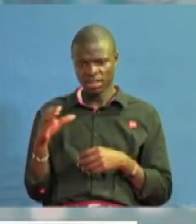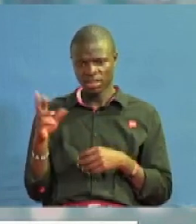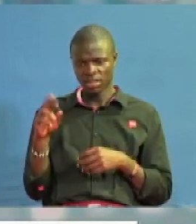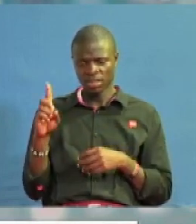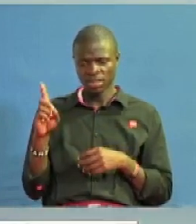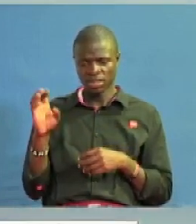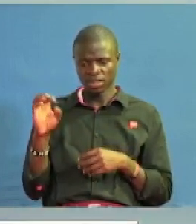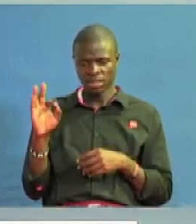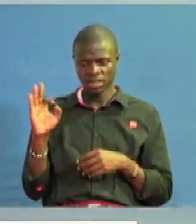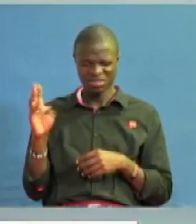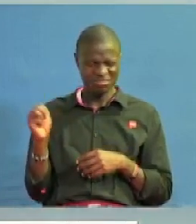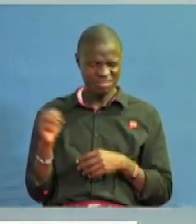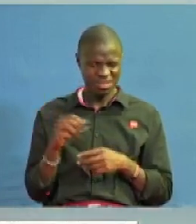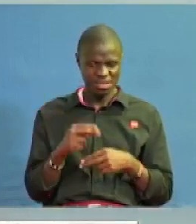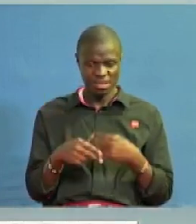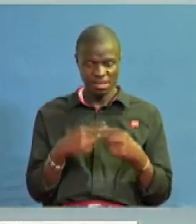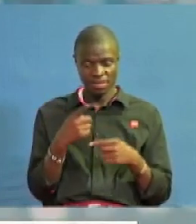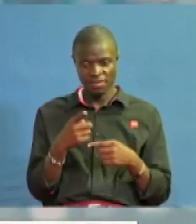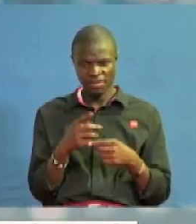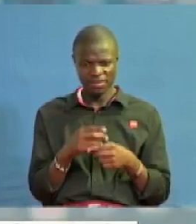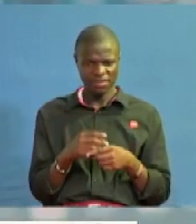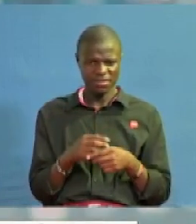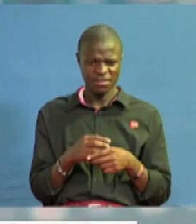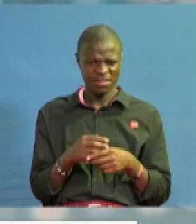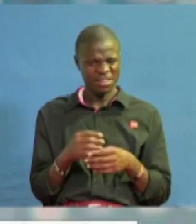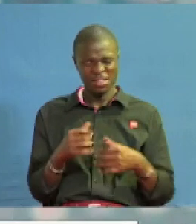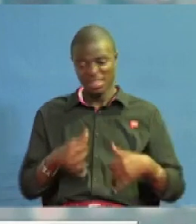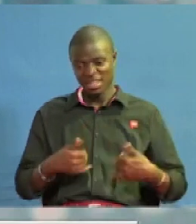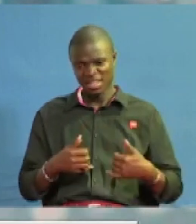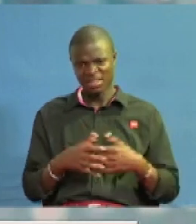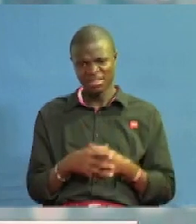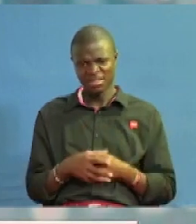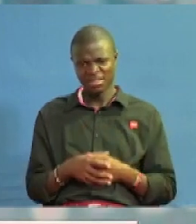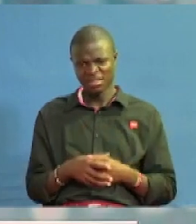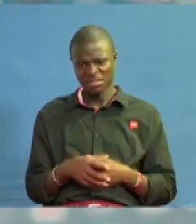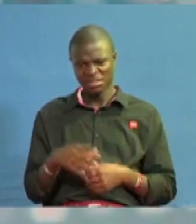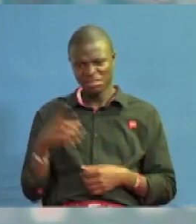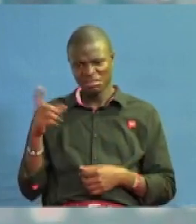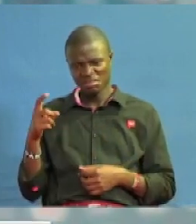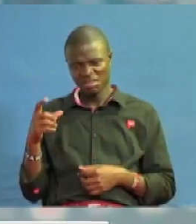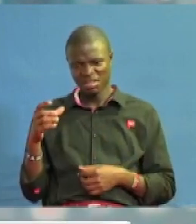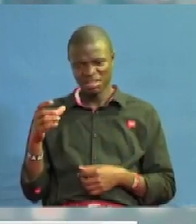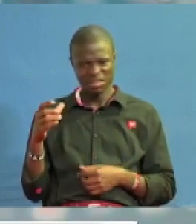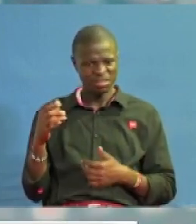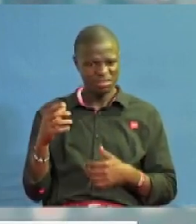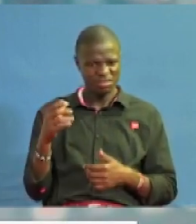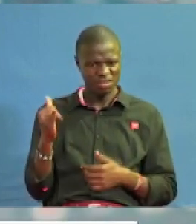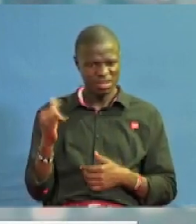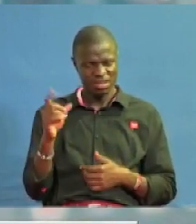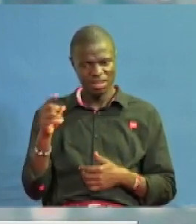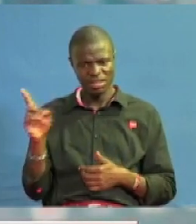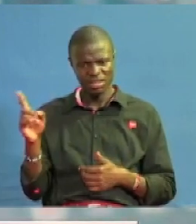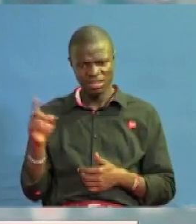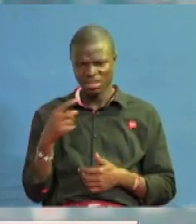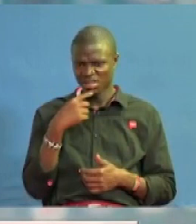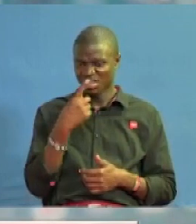like KUTV, they will give you, you will hear in the news, company XYZ, the CEO has done this, the CEO